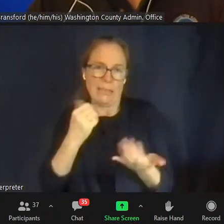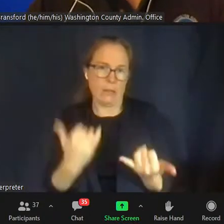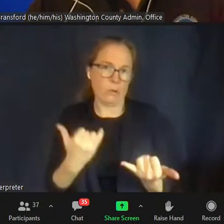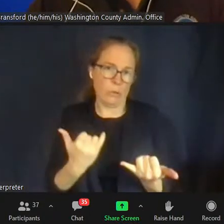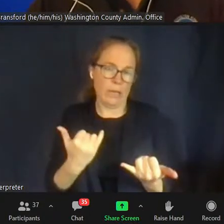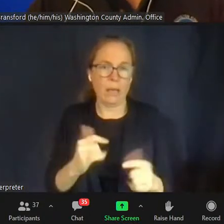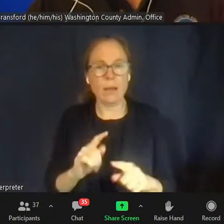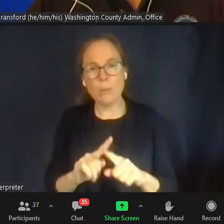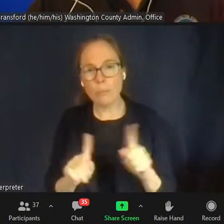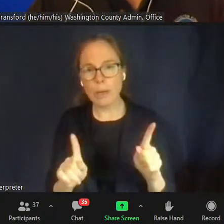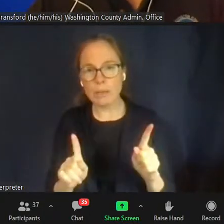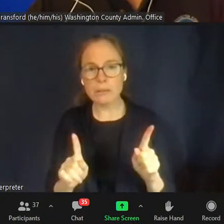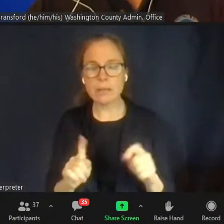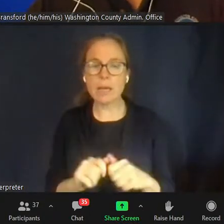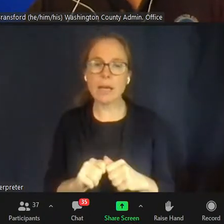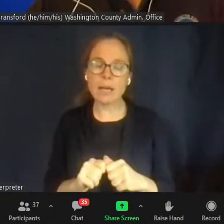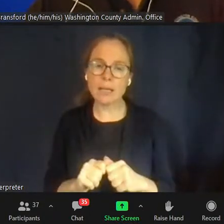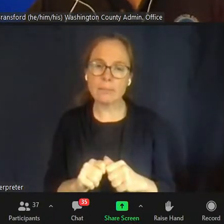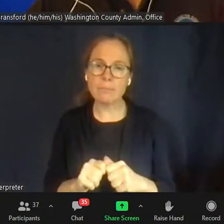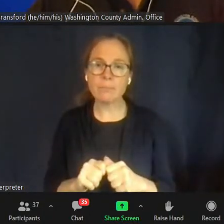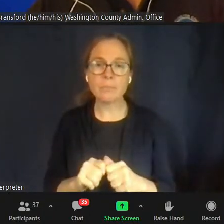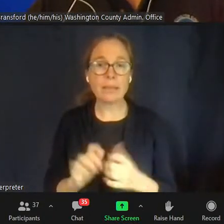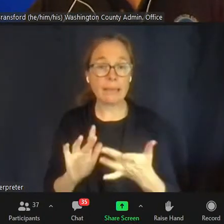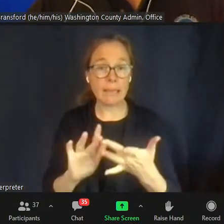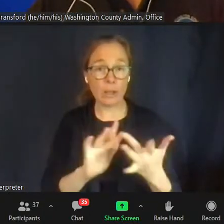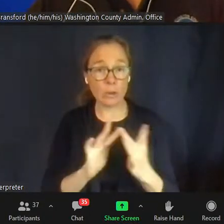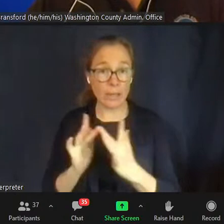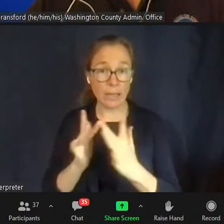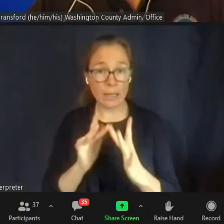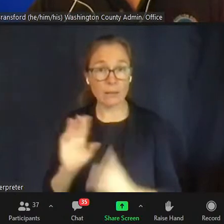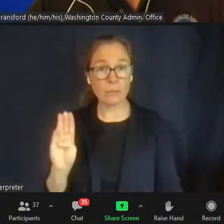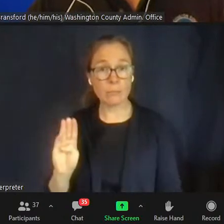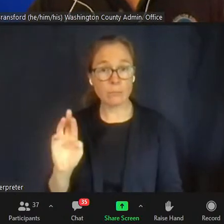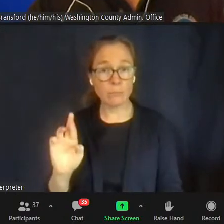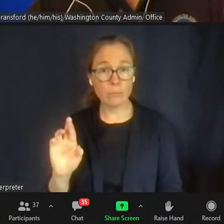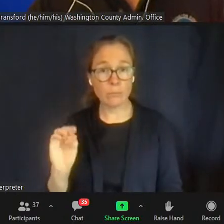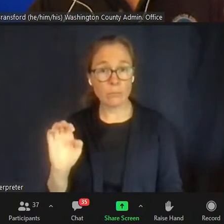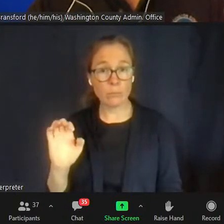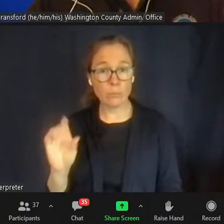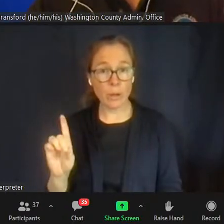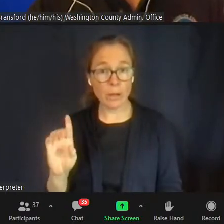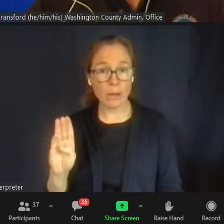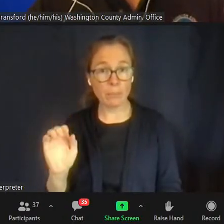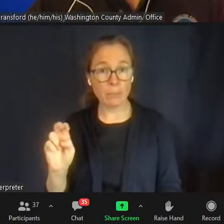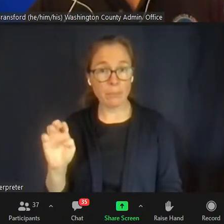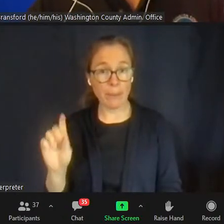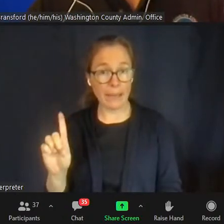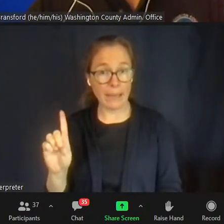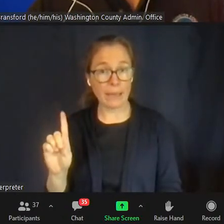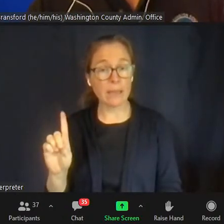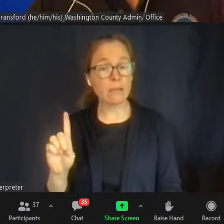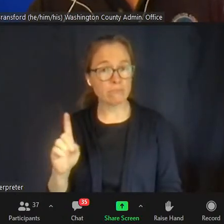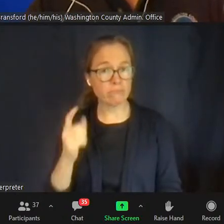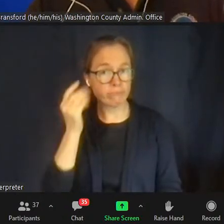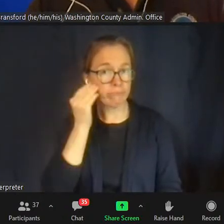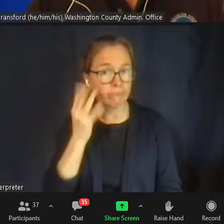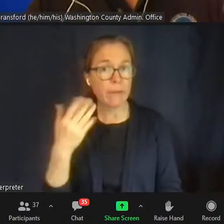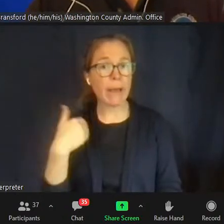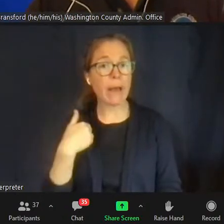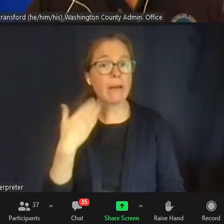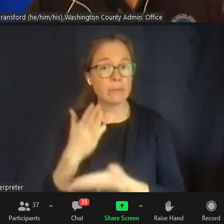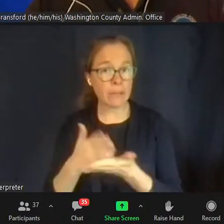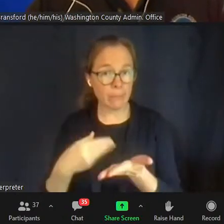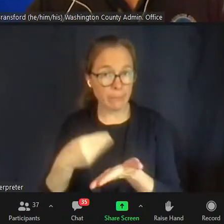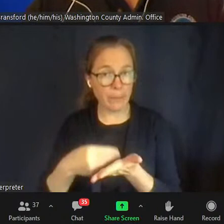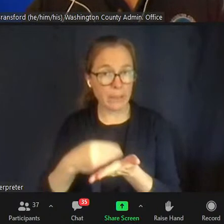necessarily, is certainly the broadband issue. And I just want to communicate, we have some money allocated for broadband, and